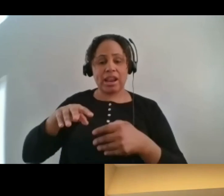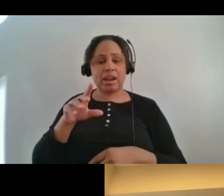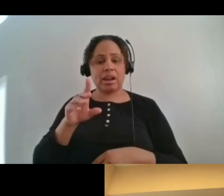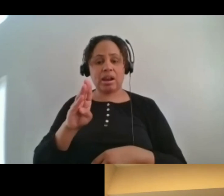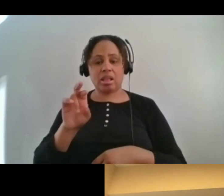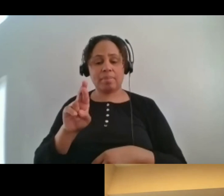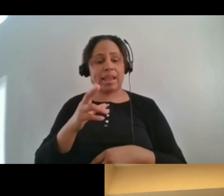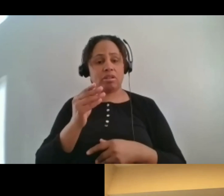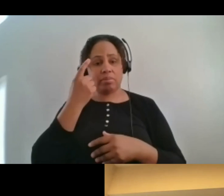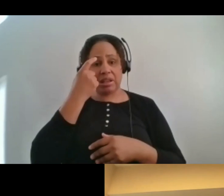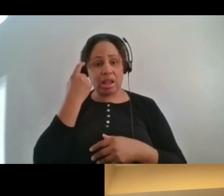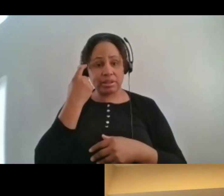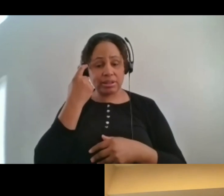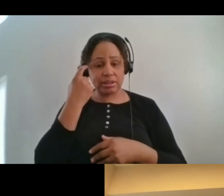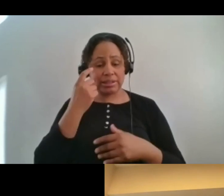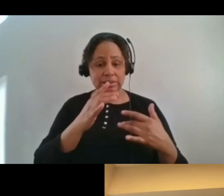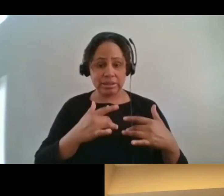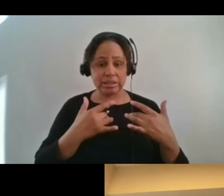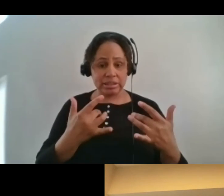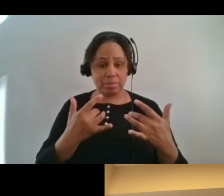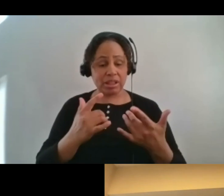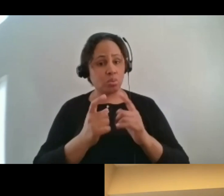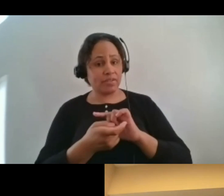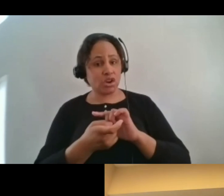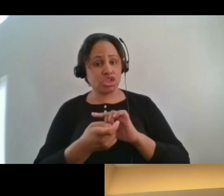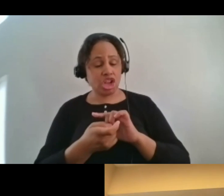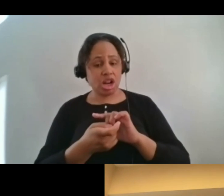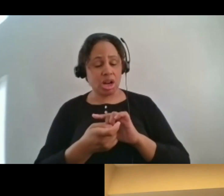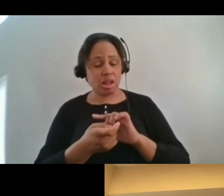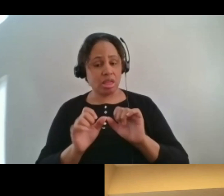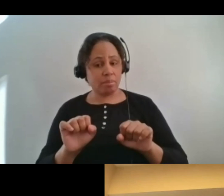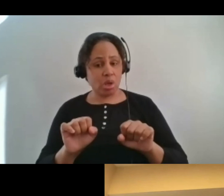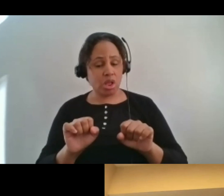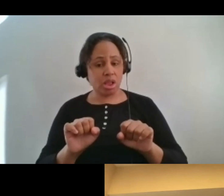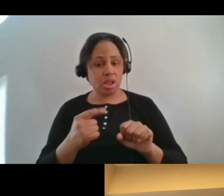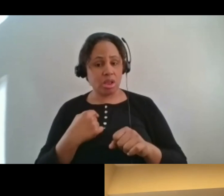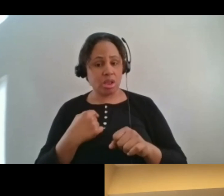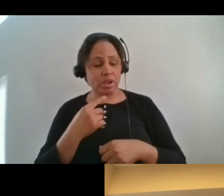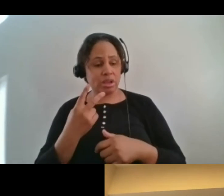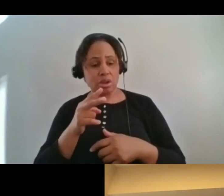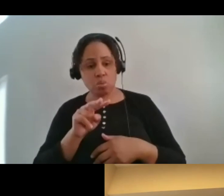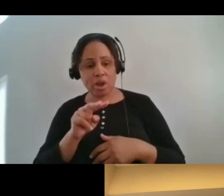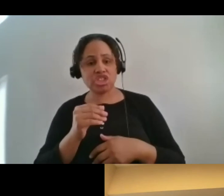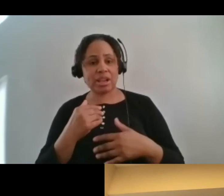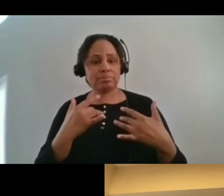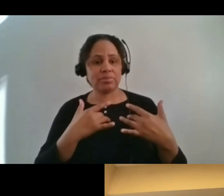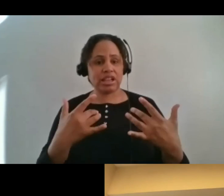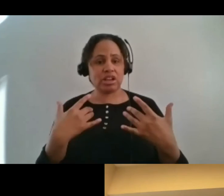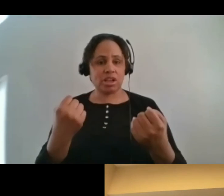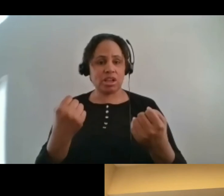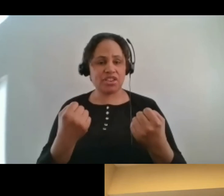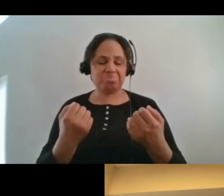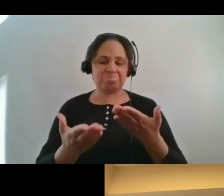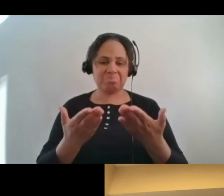of the fact that it's typically a reversible condition, we watch and wait, and it usually recovers with, maybe